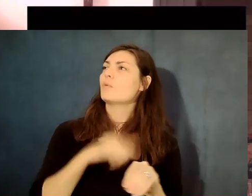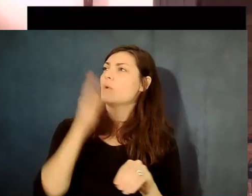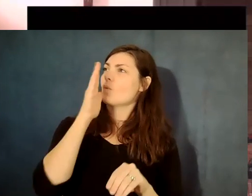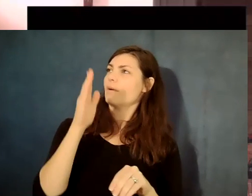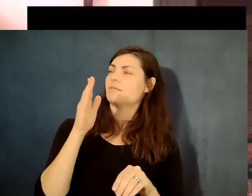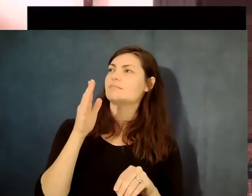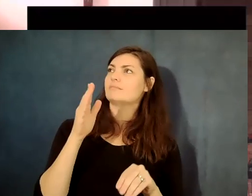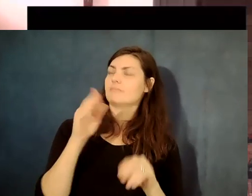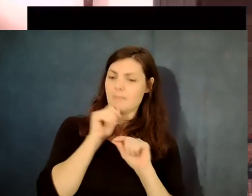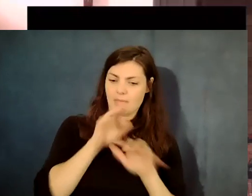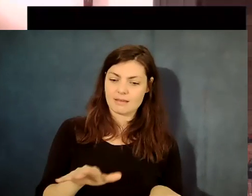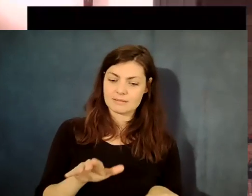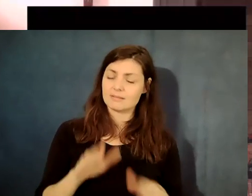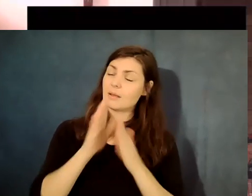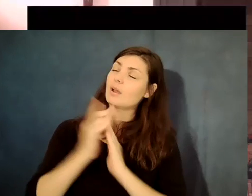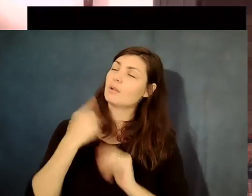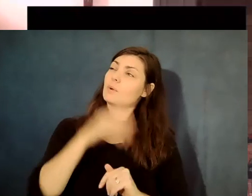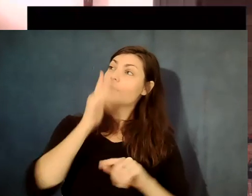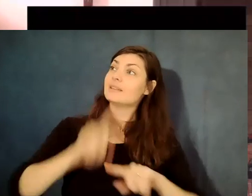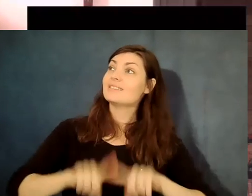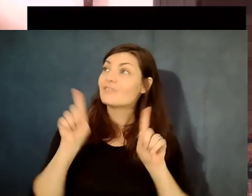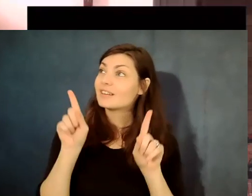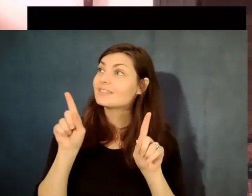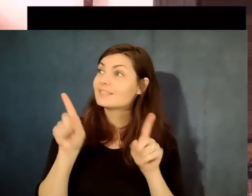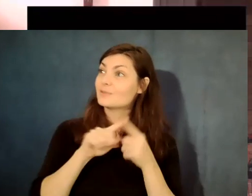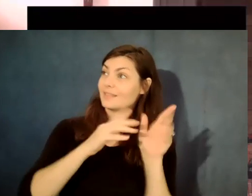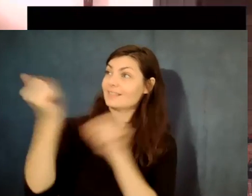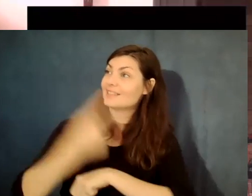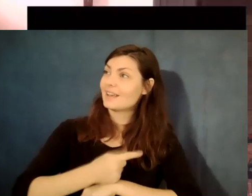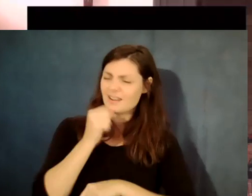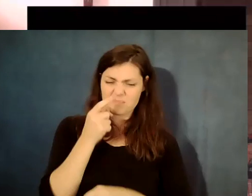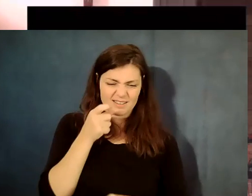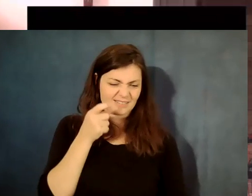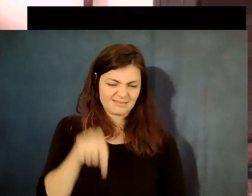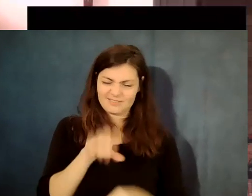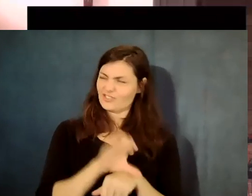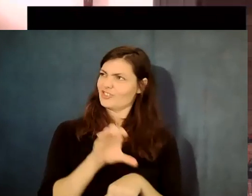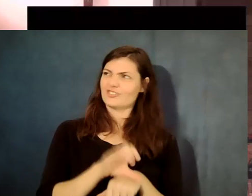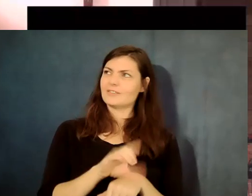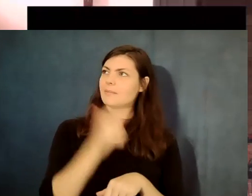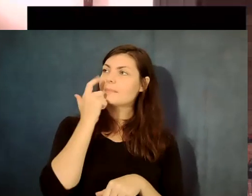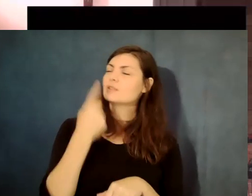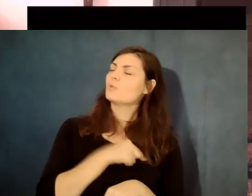different, not because of anything related to this church, but because we've been with you.